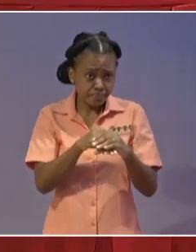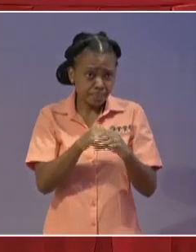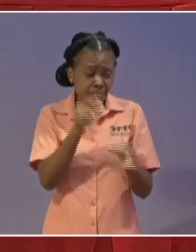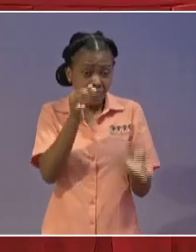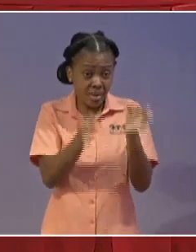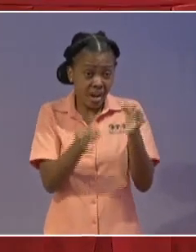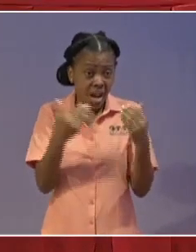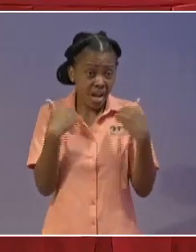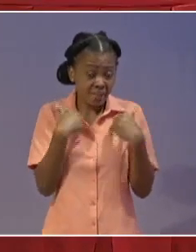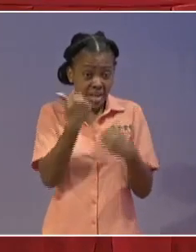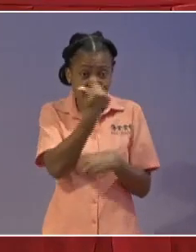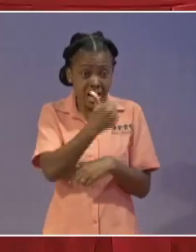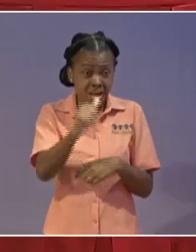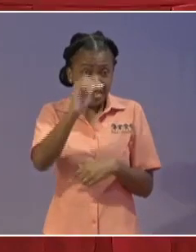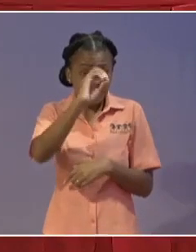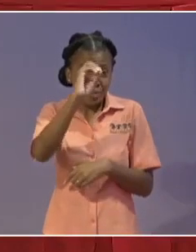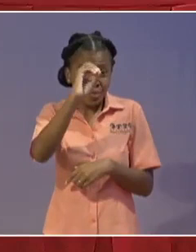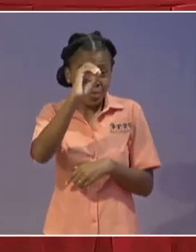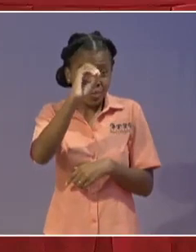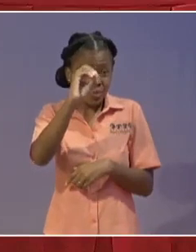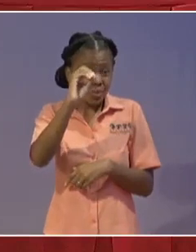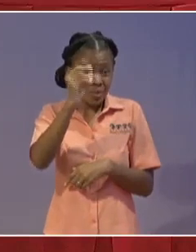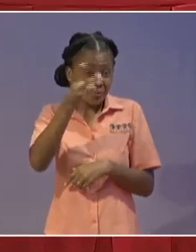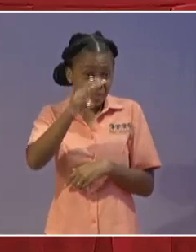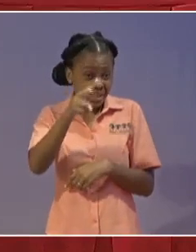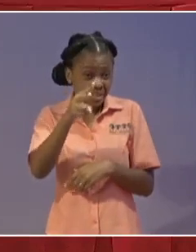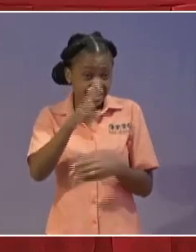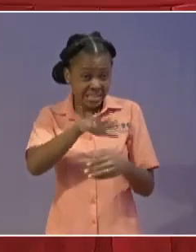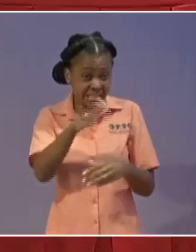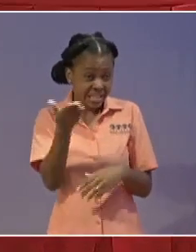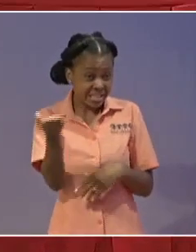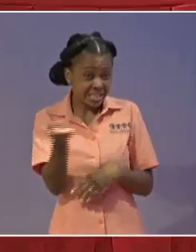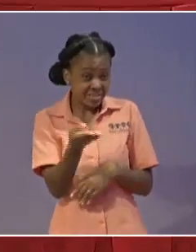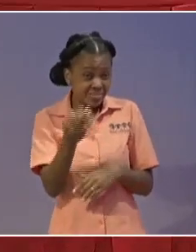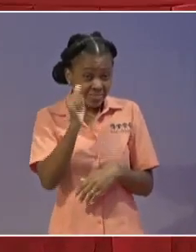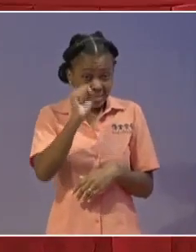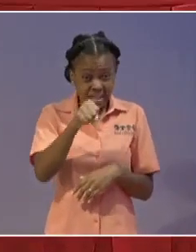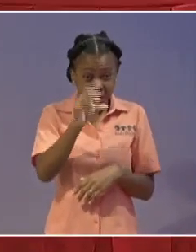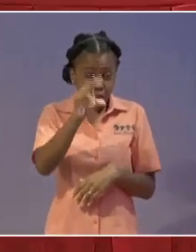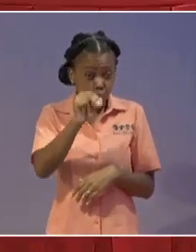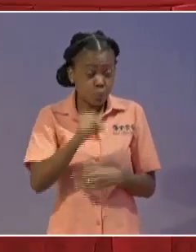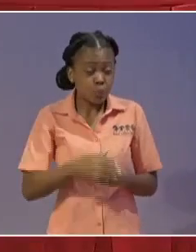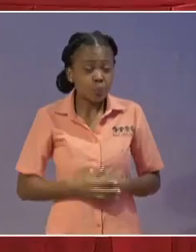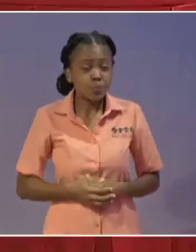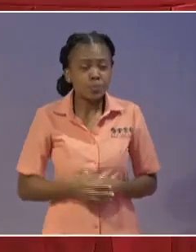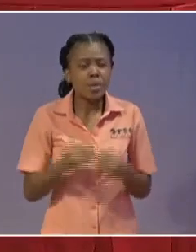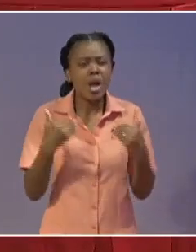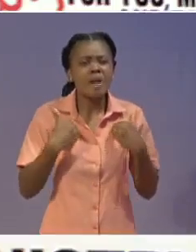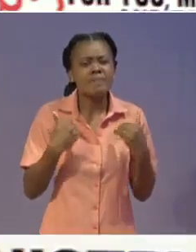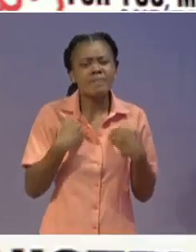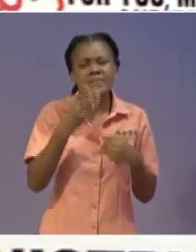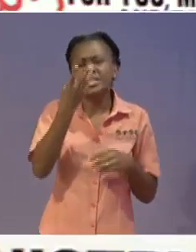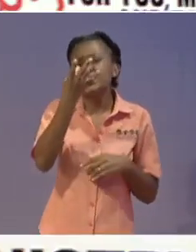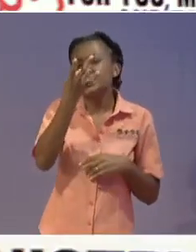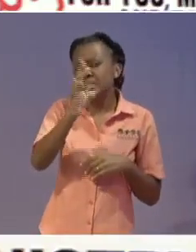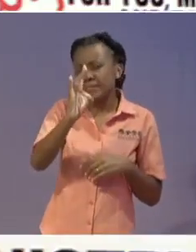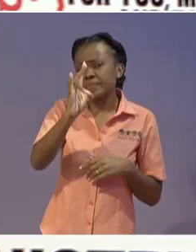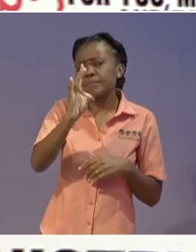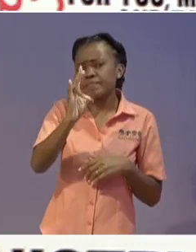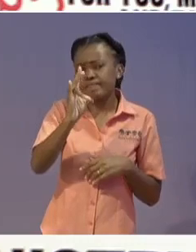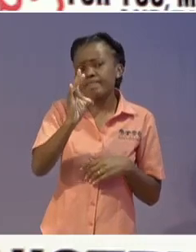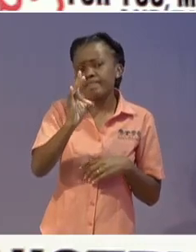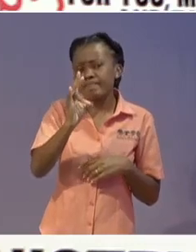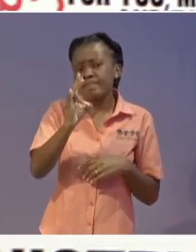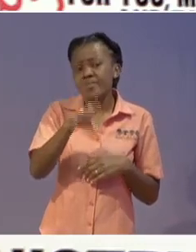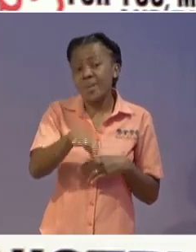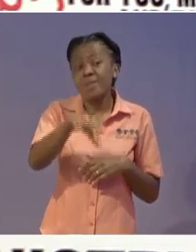Okay, so as you know, our numbers are still small. So we have 17 confirmed cases. The majority of those has been asymptomatic